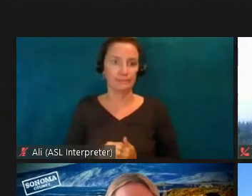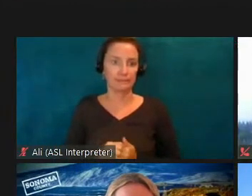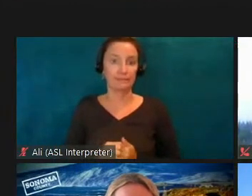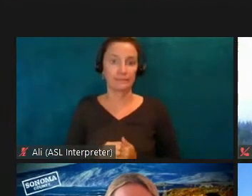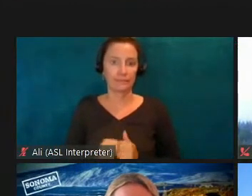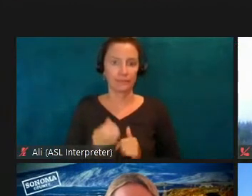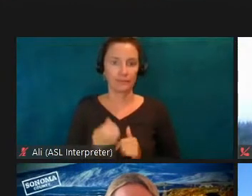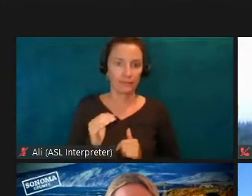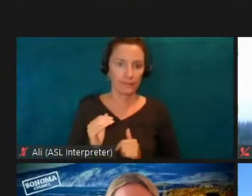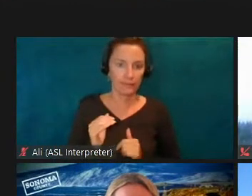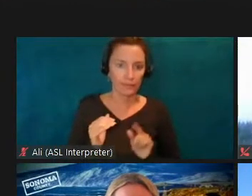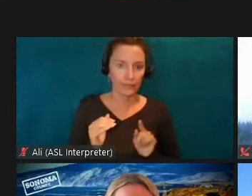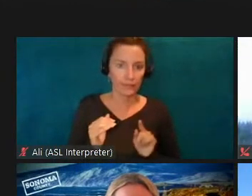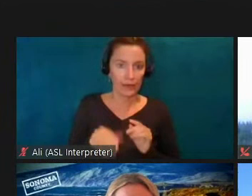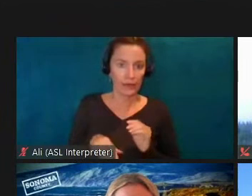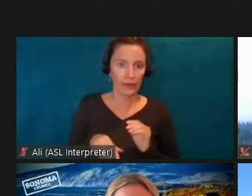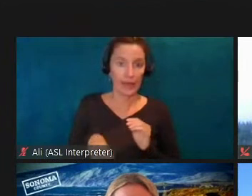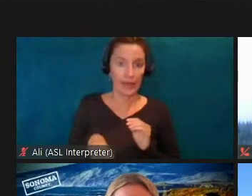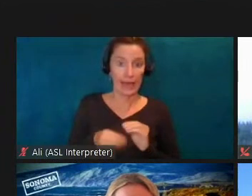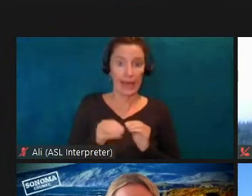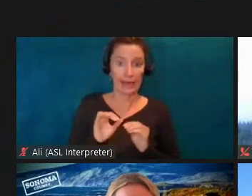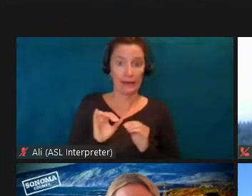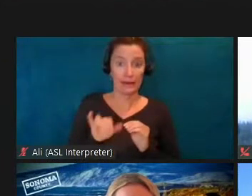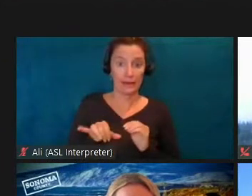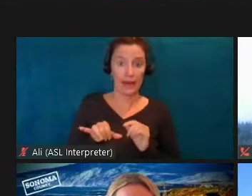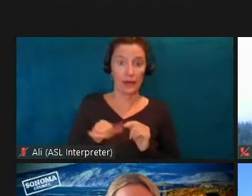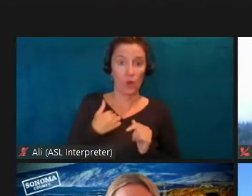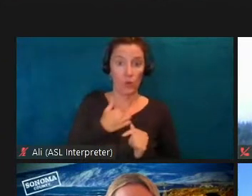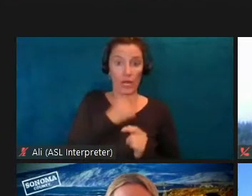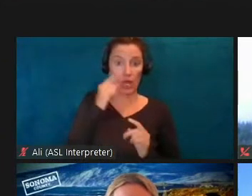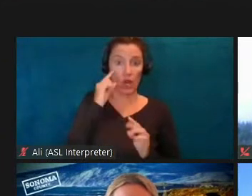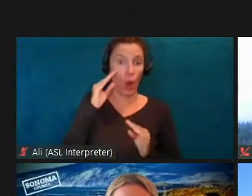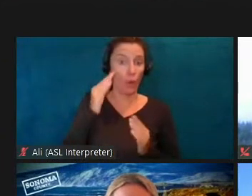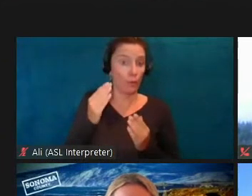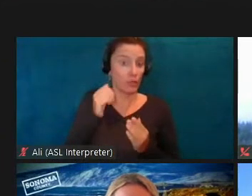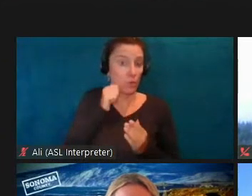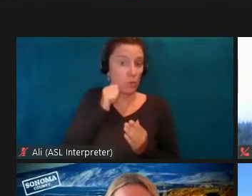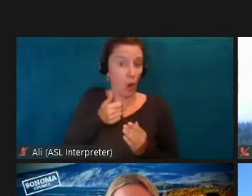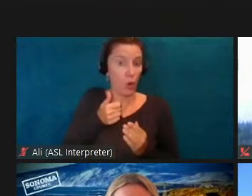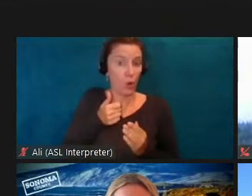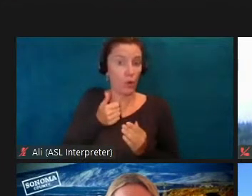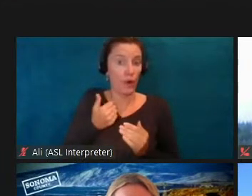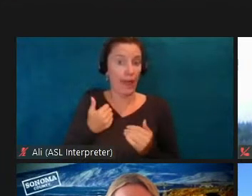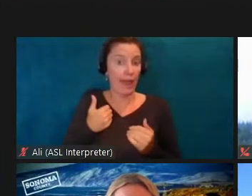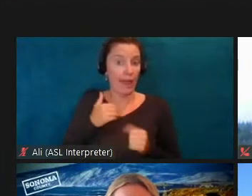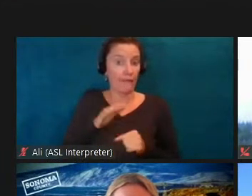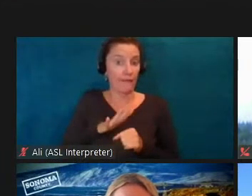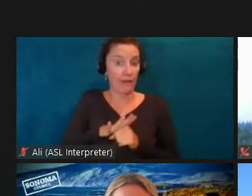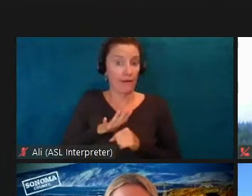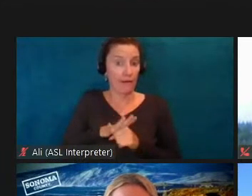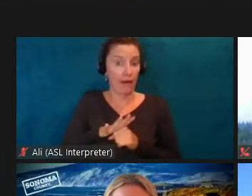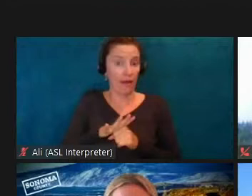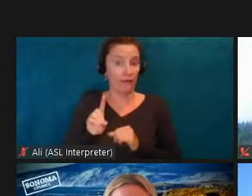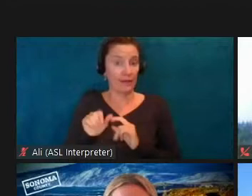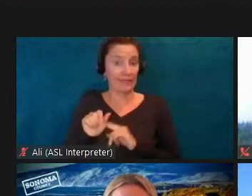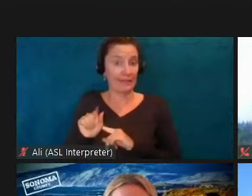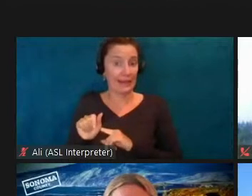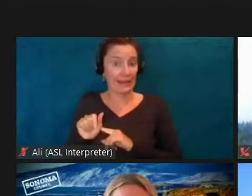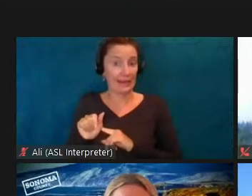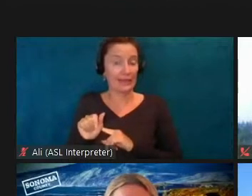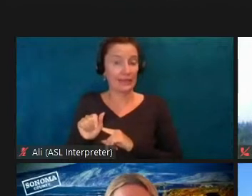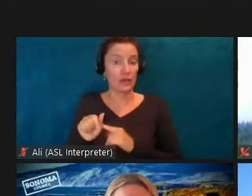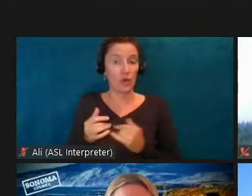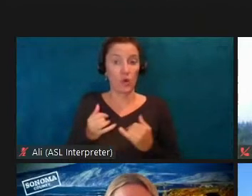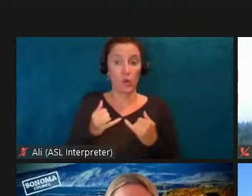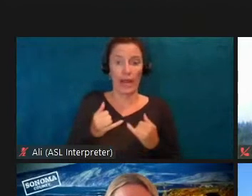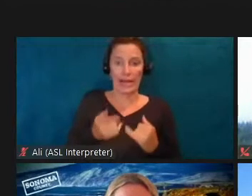And then to add on to that, we are hoping possibly by tomorrow to have enough sufficient data. We've only got a very small input